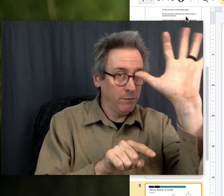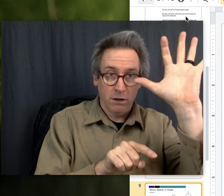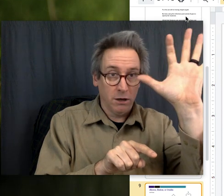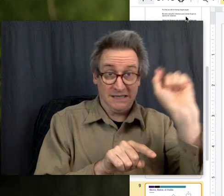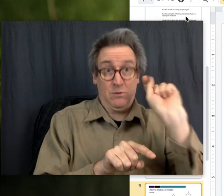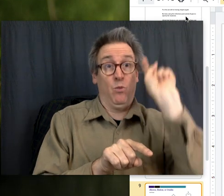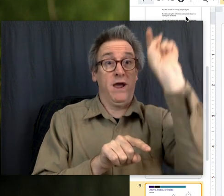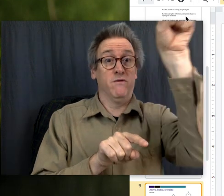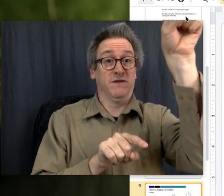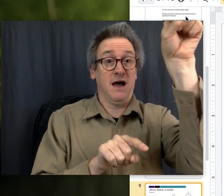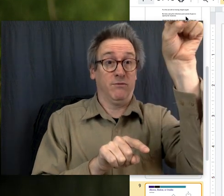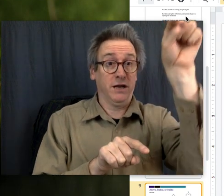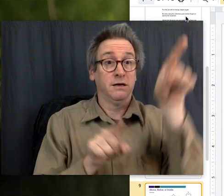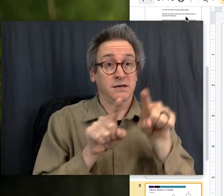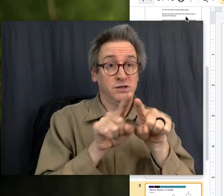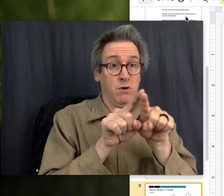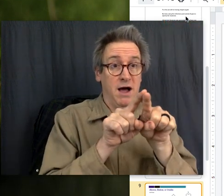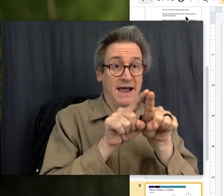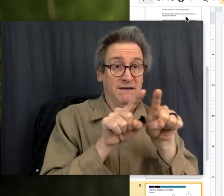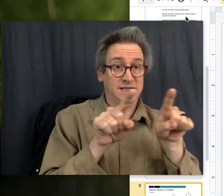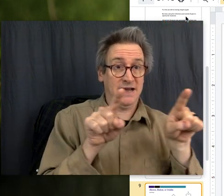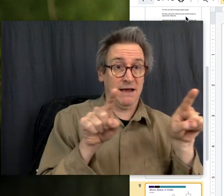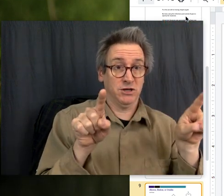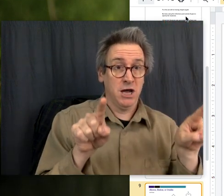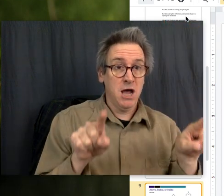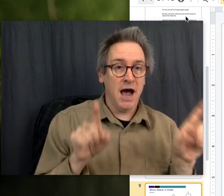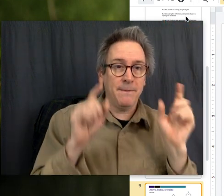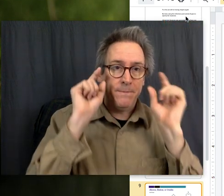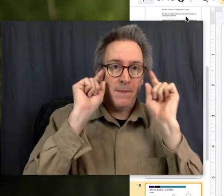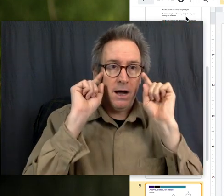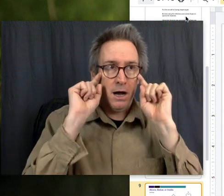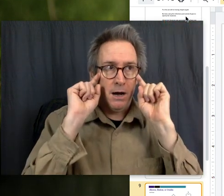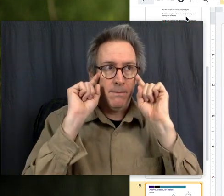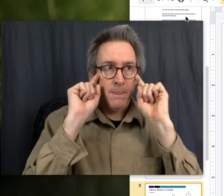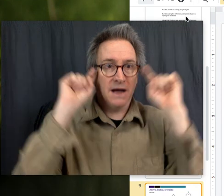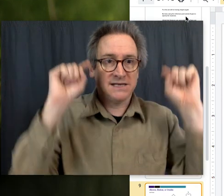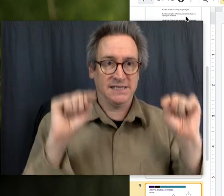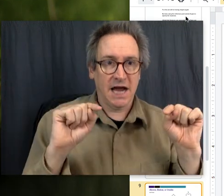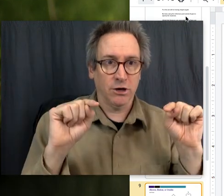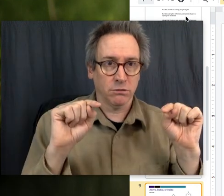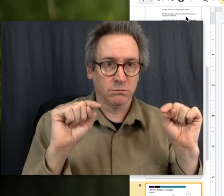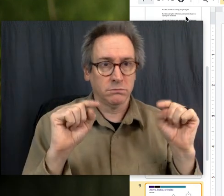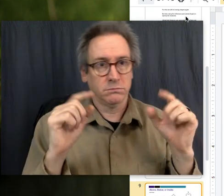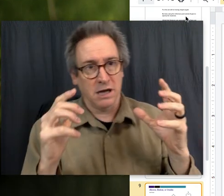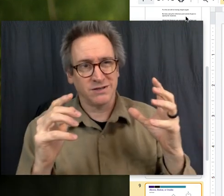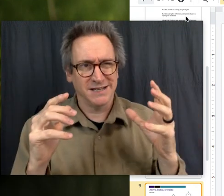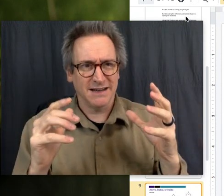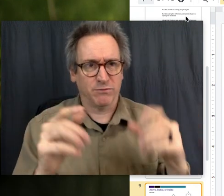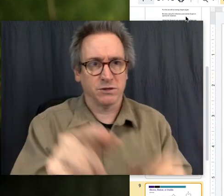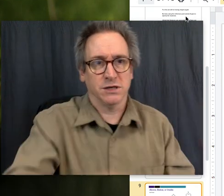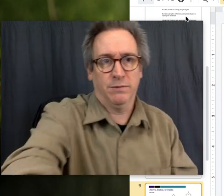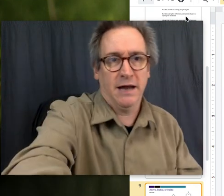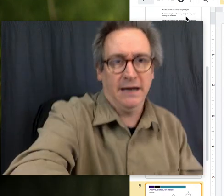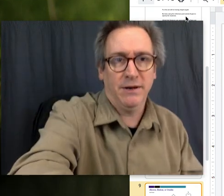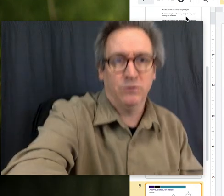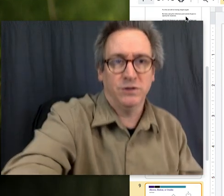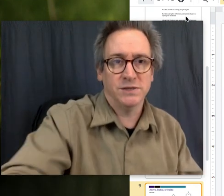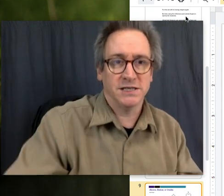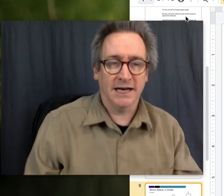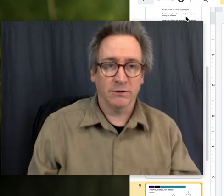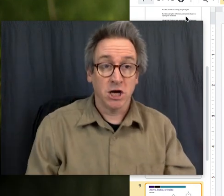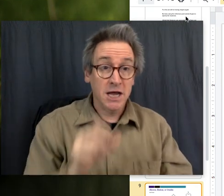no, because I went way over the top, right? So I have established a signer. I was going to say a deaf person, but anybody